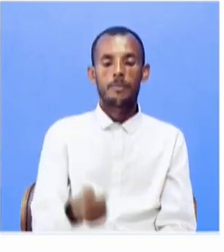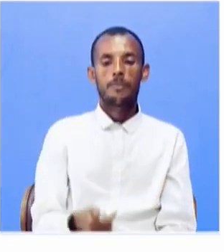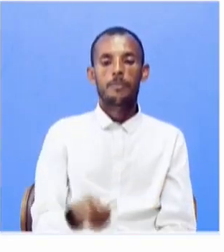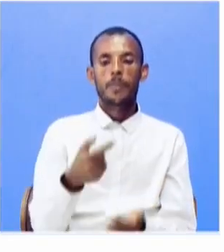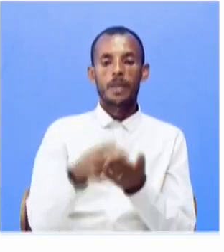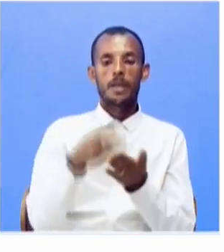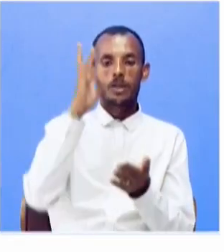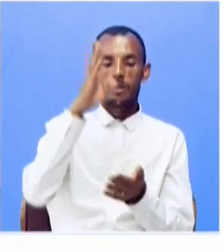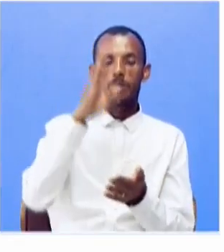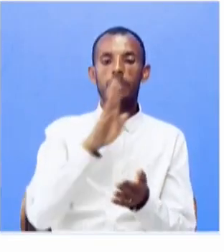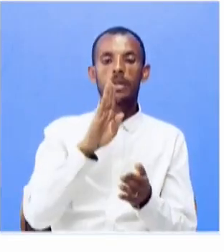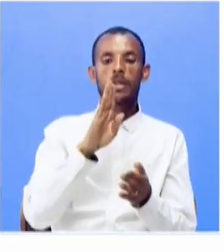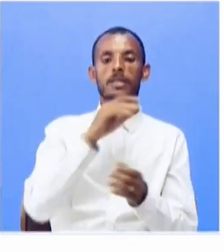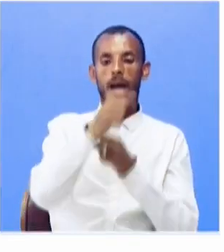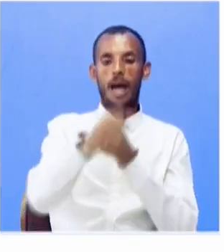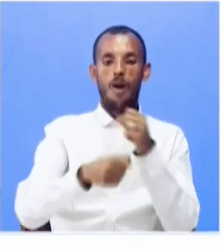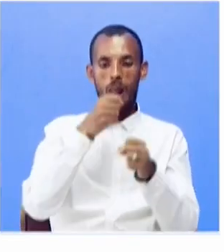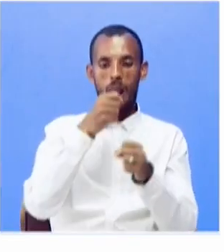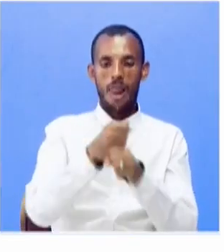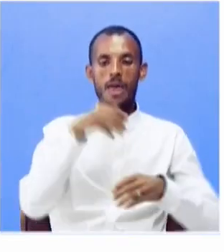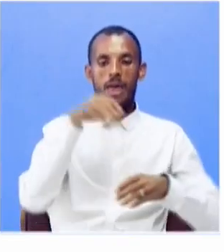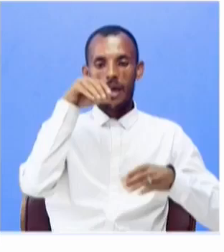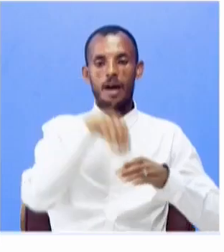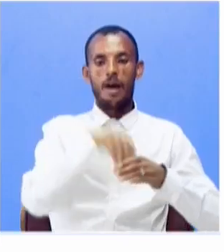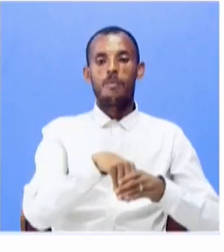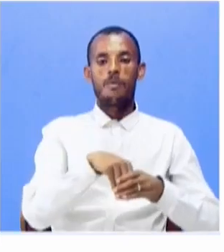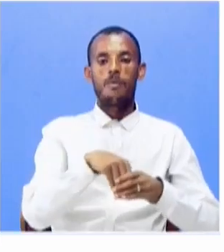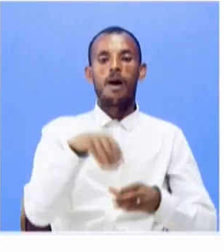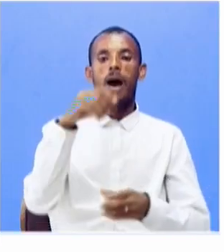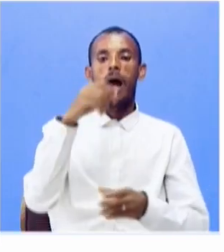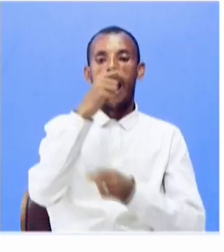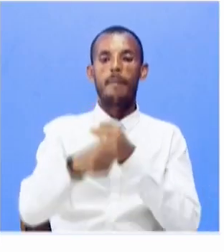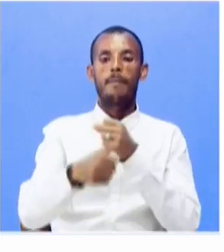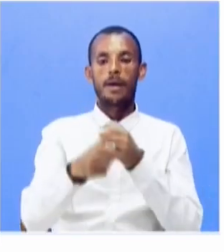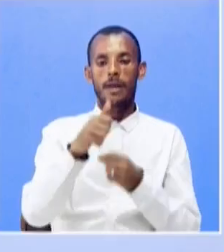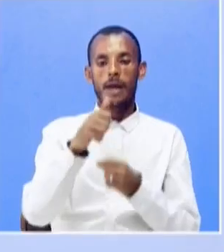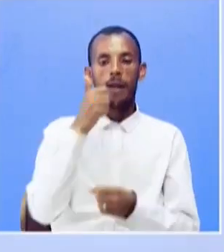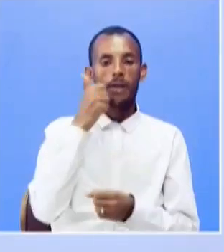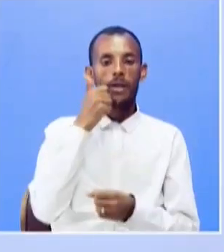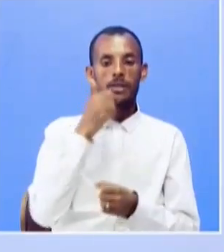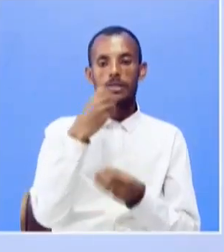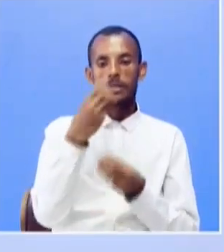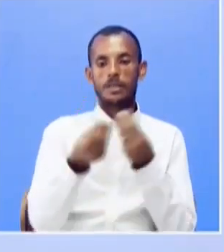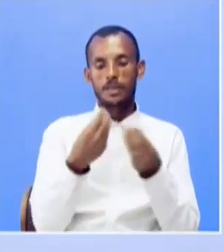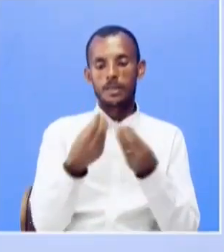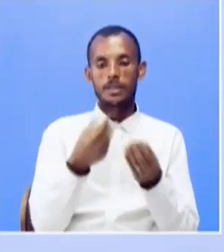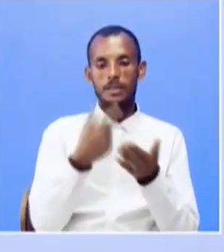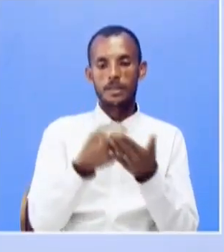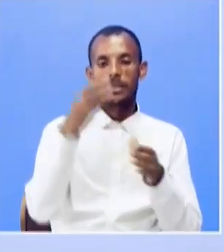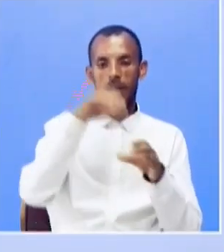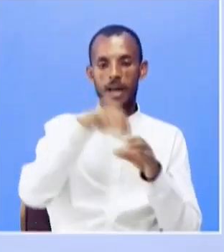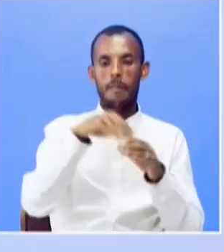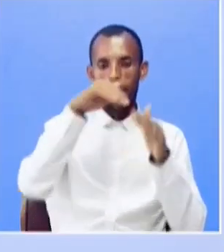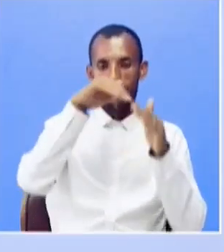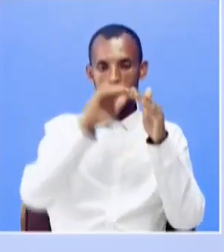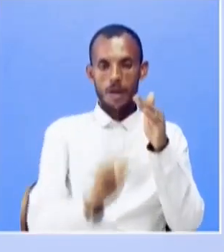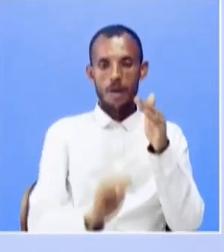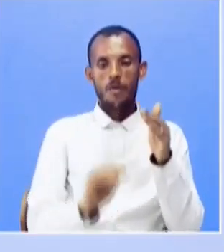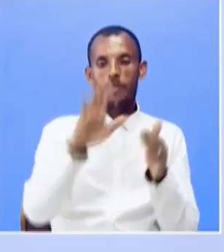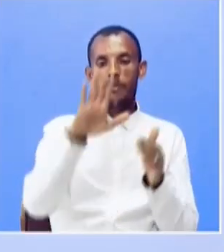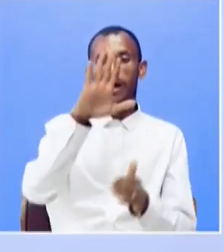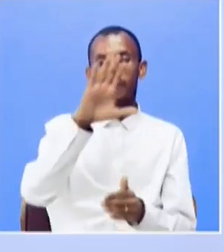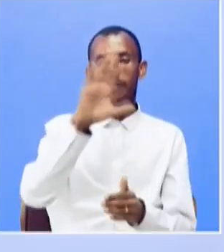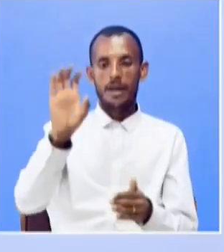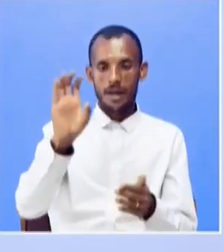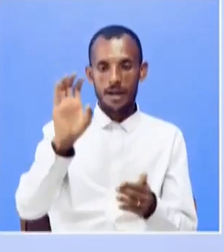the annual income of Almas Stationery. As you can see, this income is below